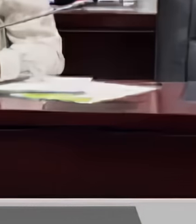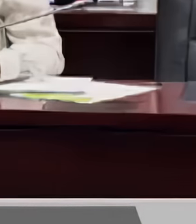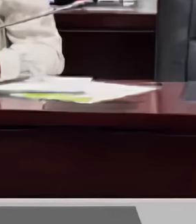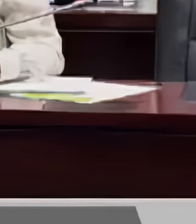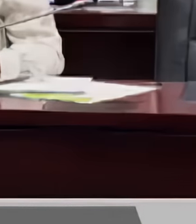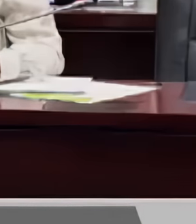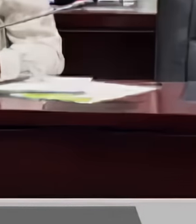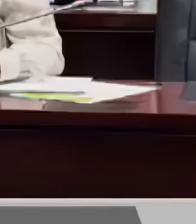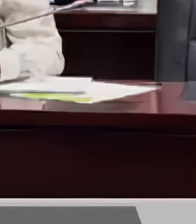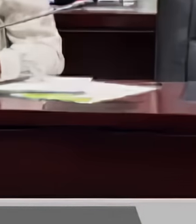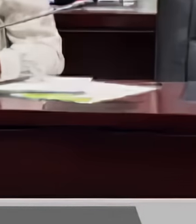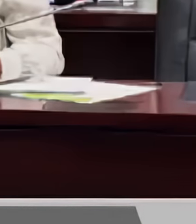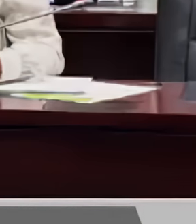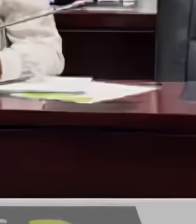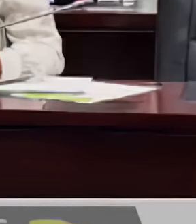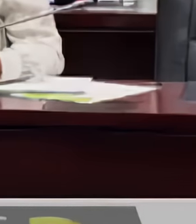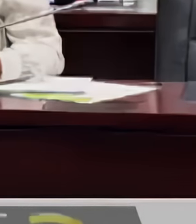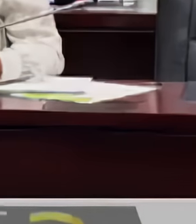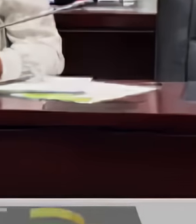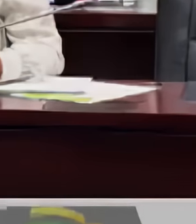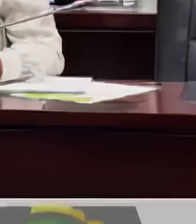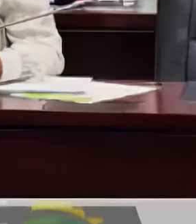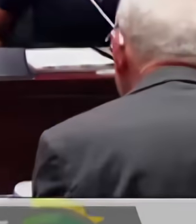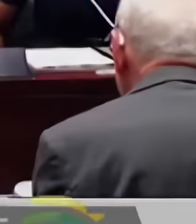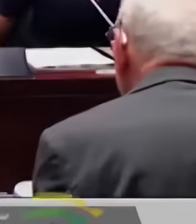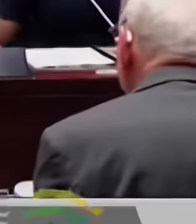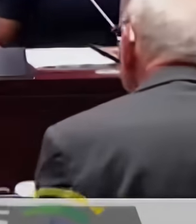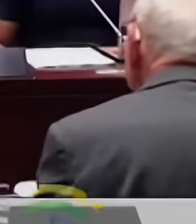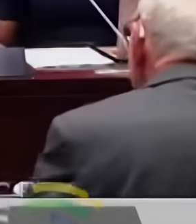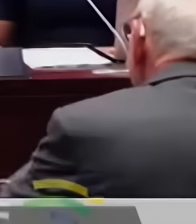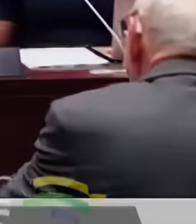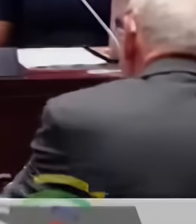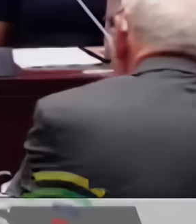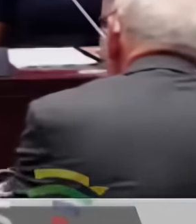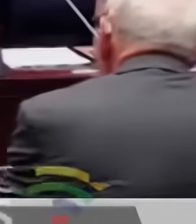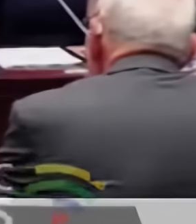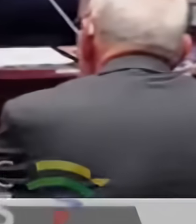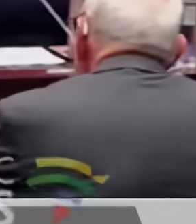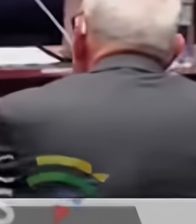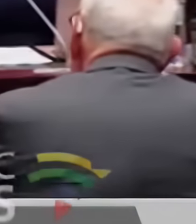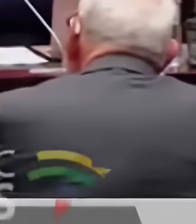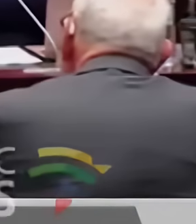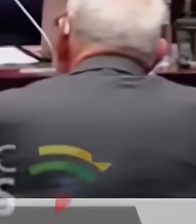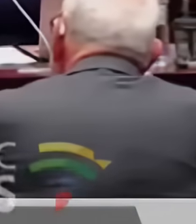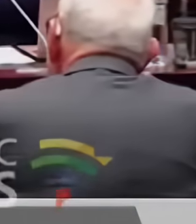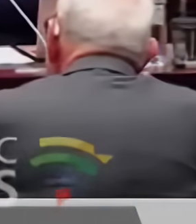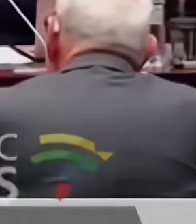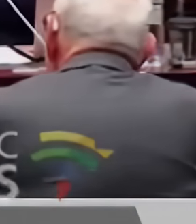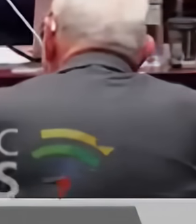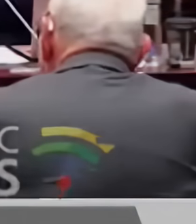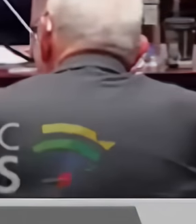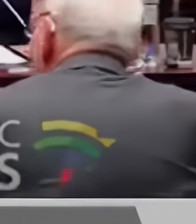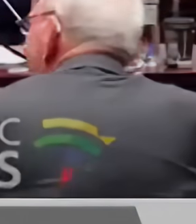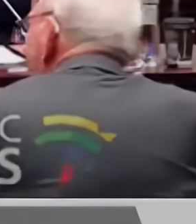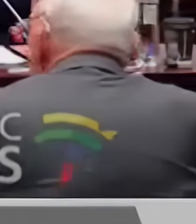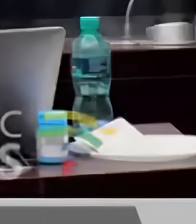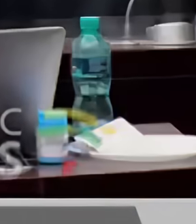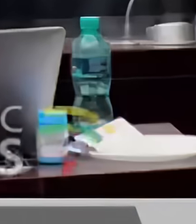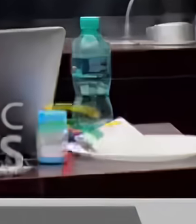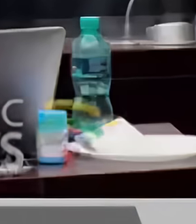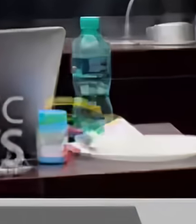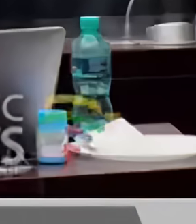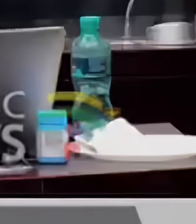criminals. Why would you not be interested as a speaker who plays an oversight over the executive? Why would